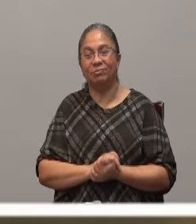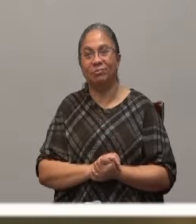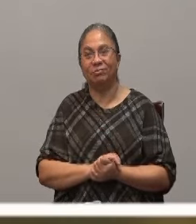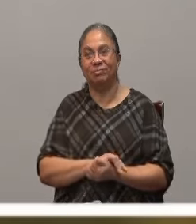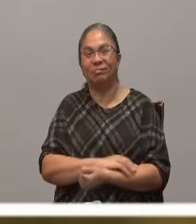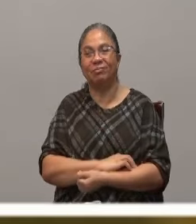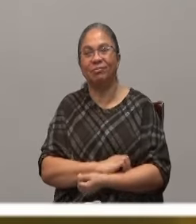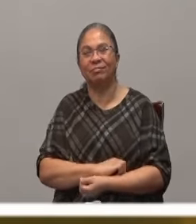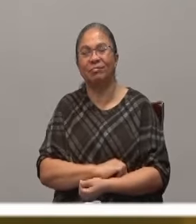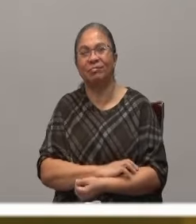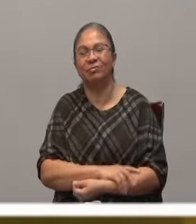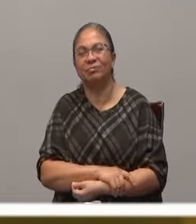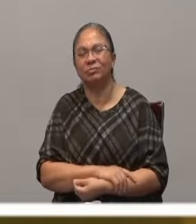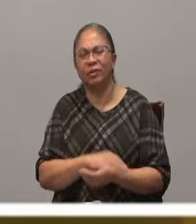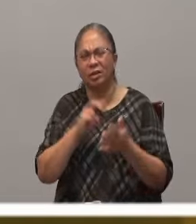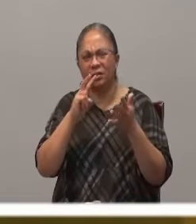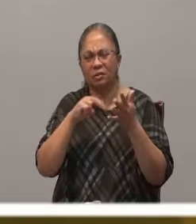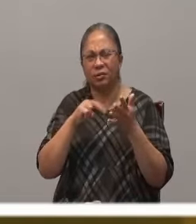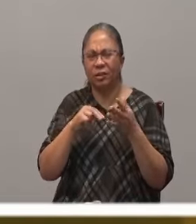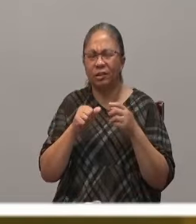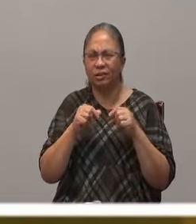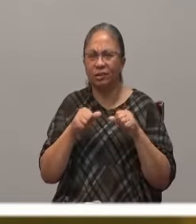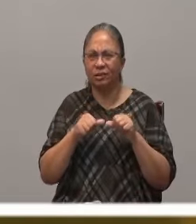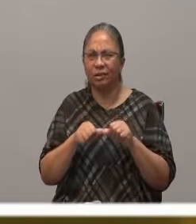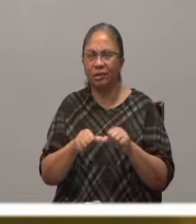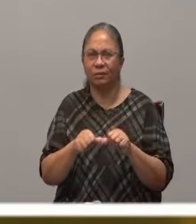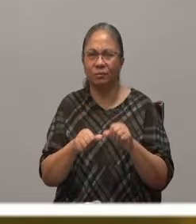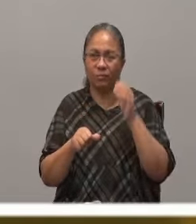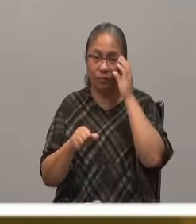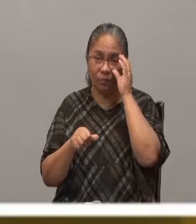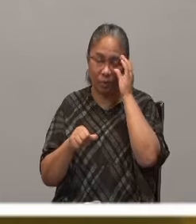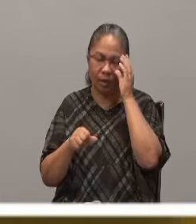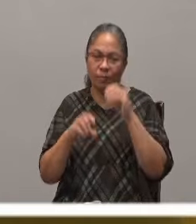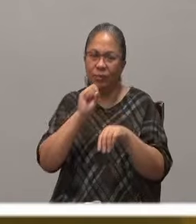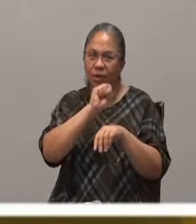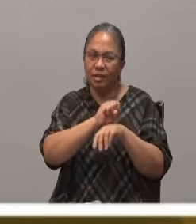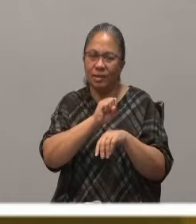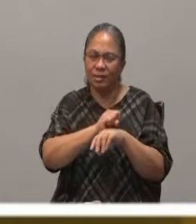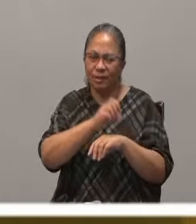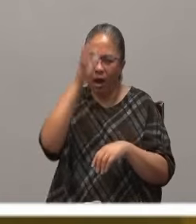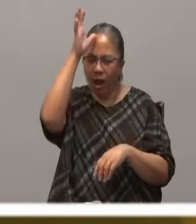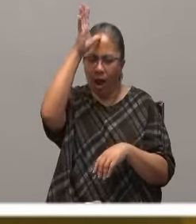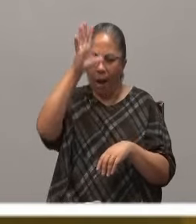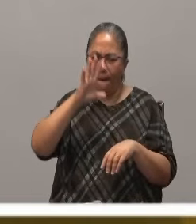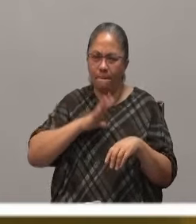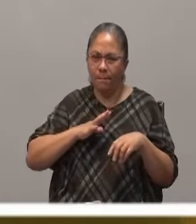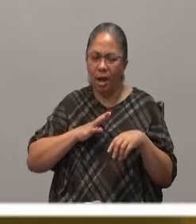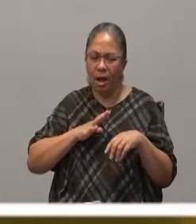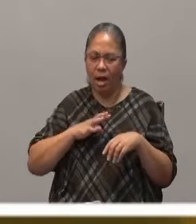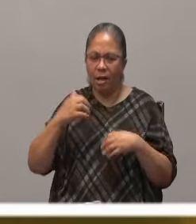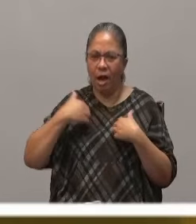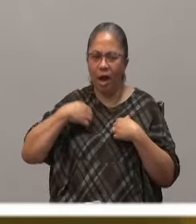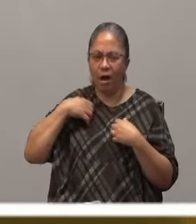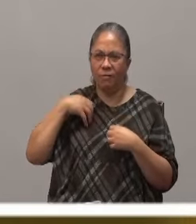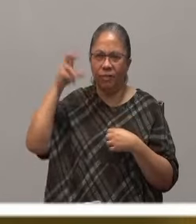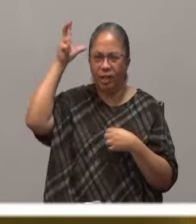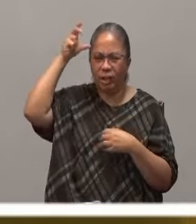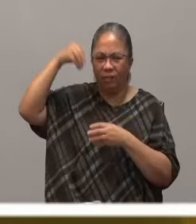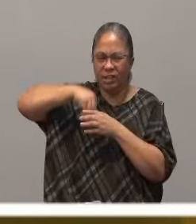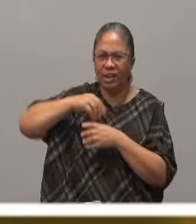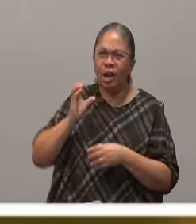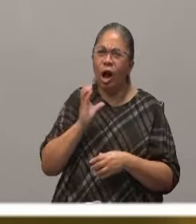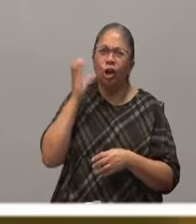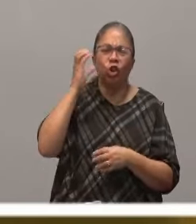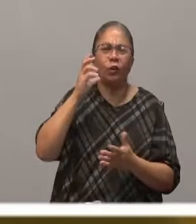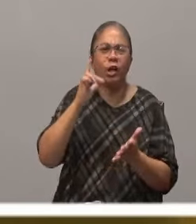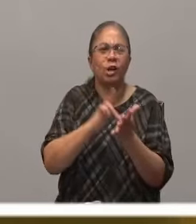Let's look at what happens. In the synagogue just then, there was a man possessed by an unclean spirit, and it shouted,